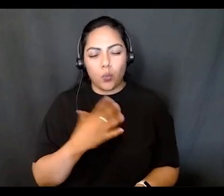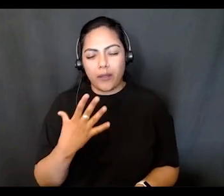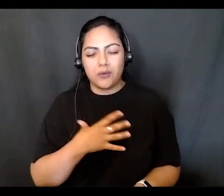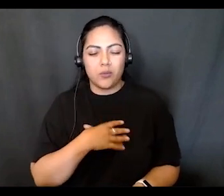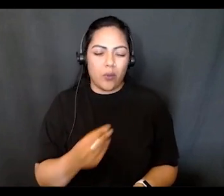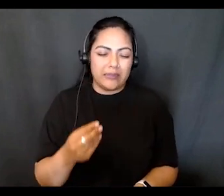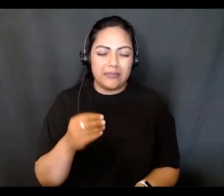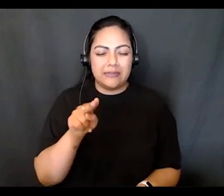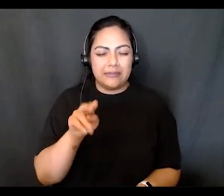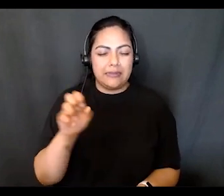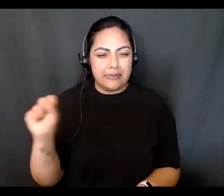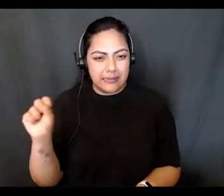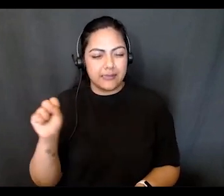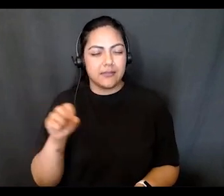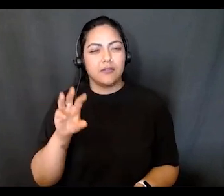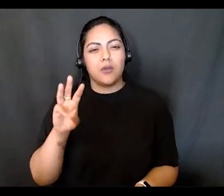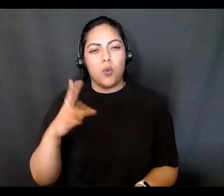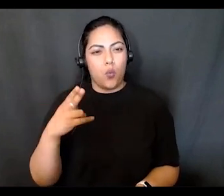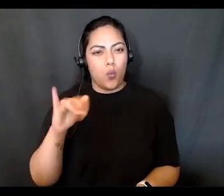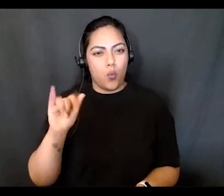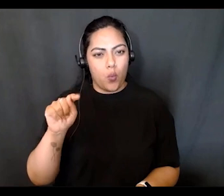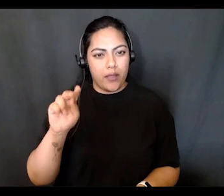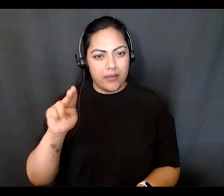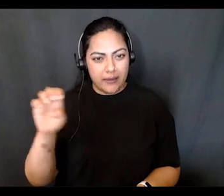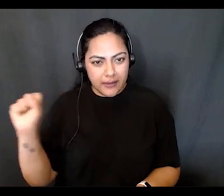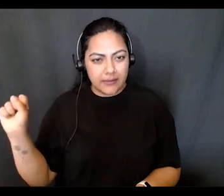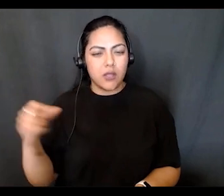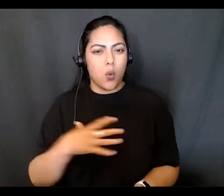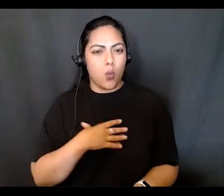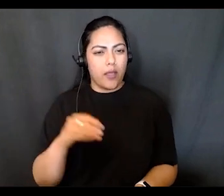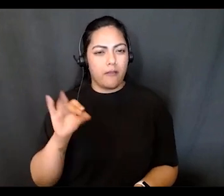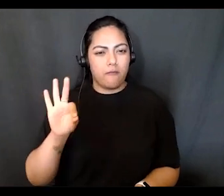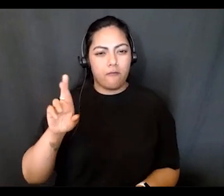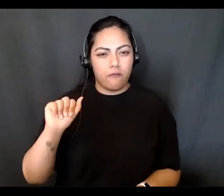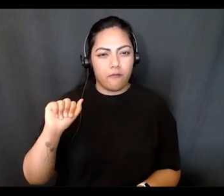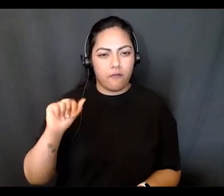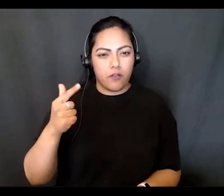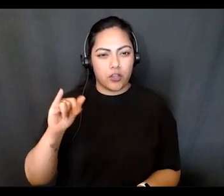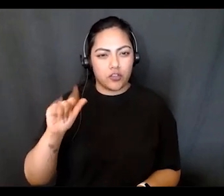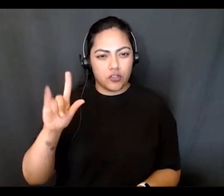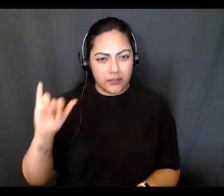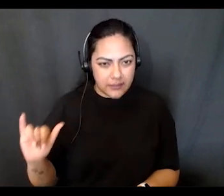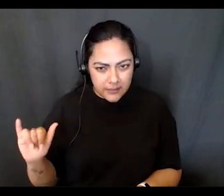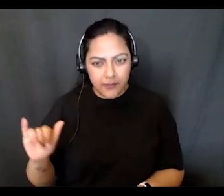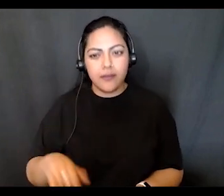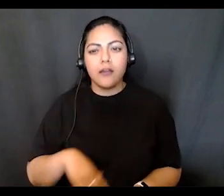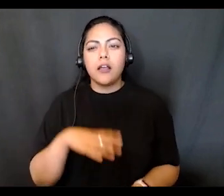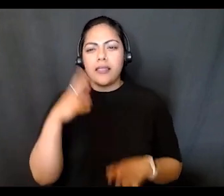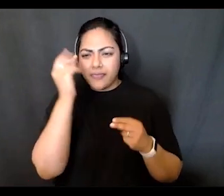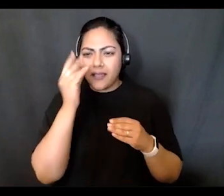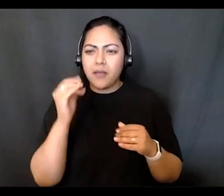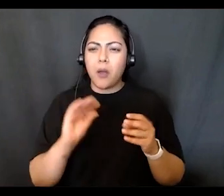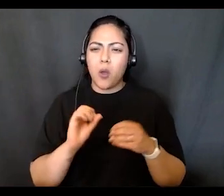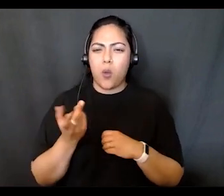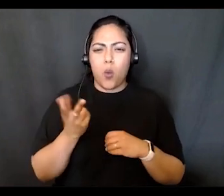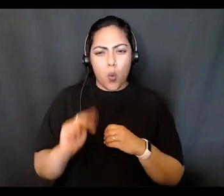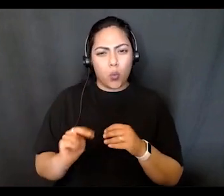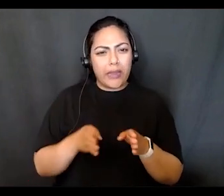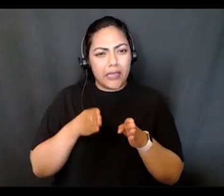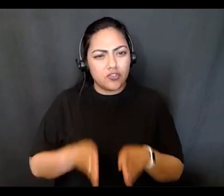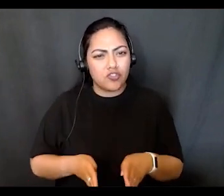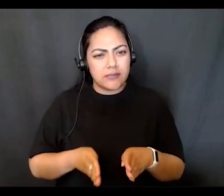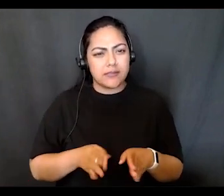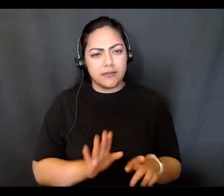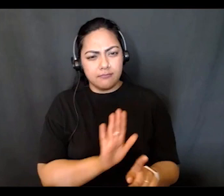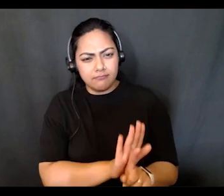how does that show up in your own life? And how does that manifest through different systems? Thinking about your own agency. One of the interesting things